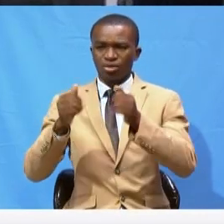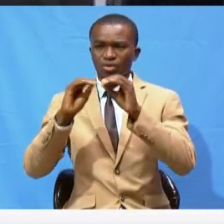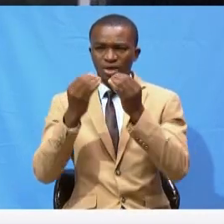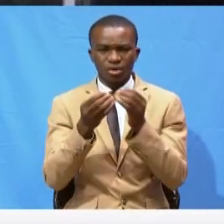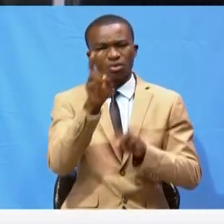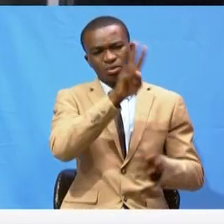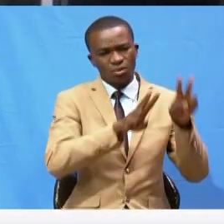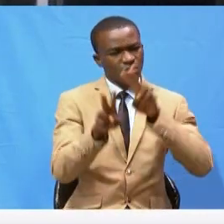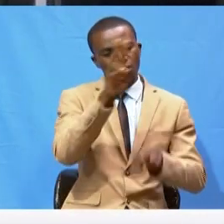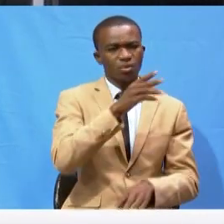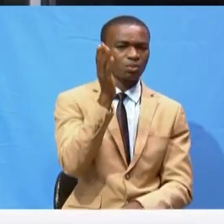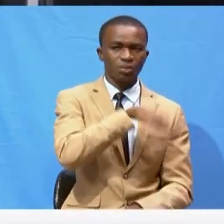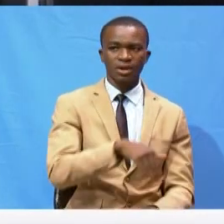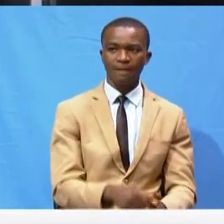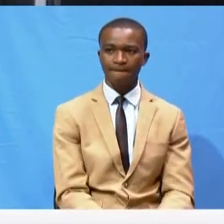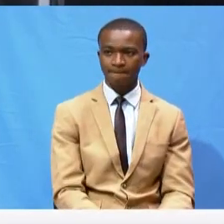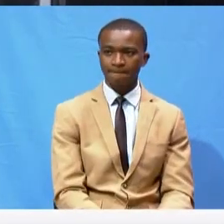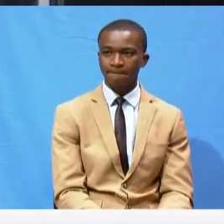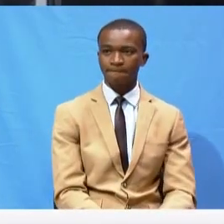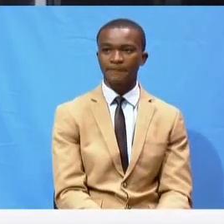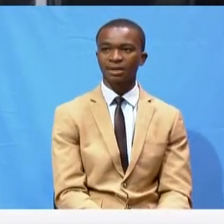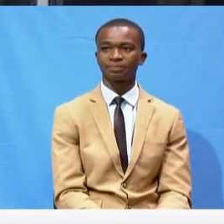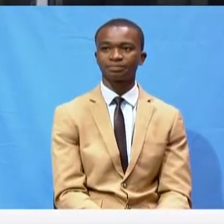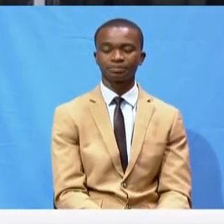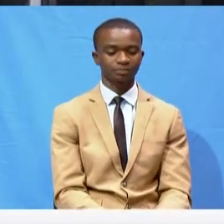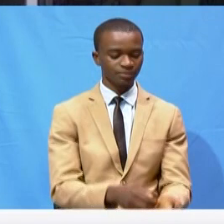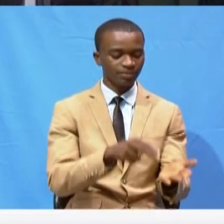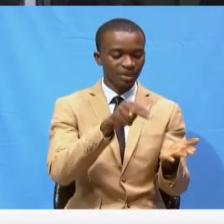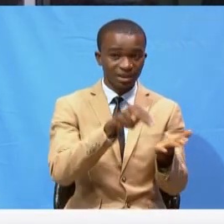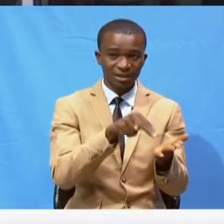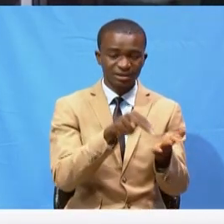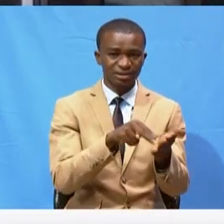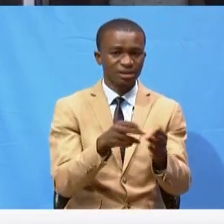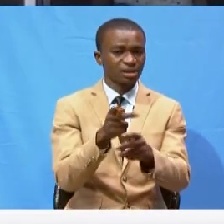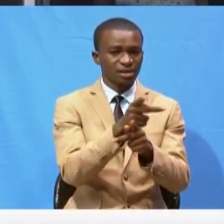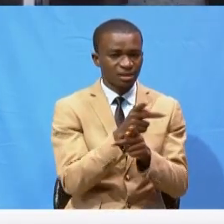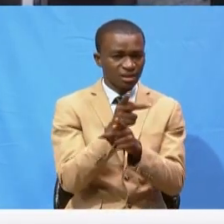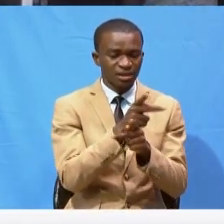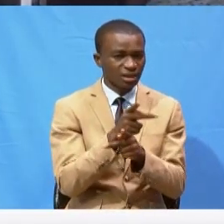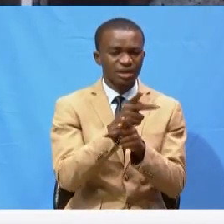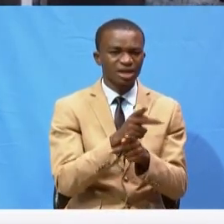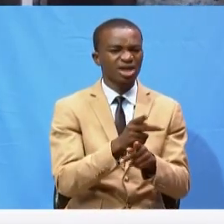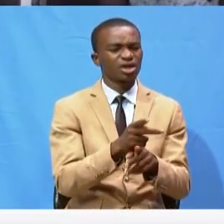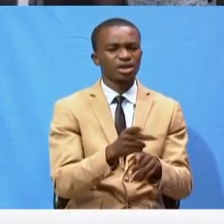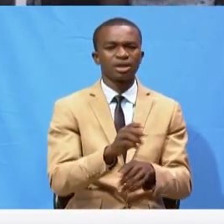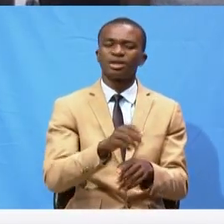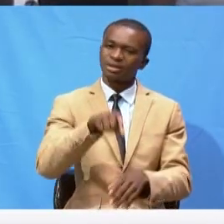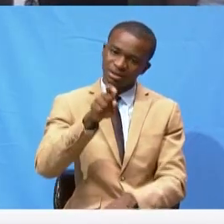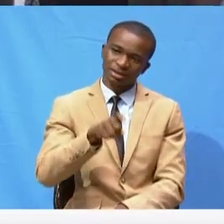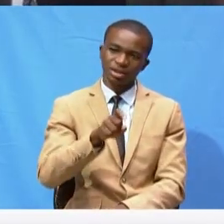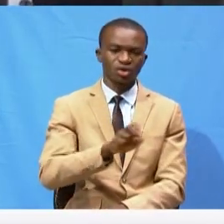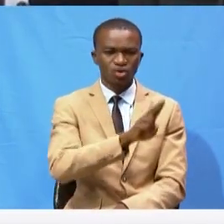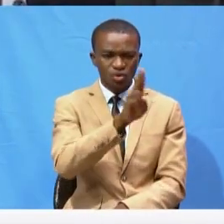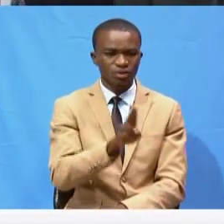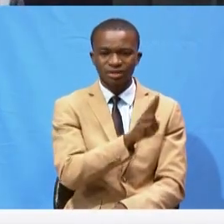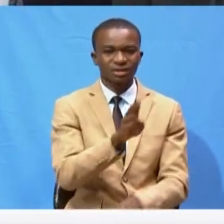nurses really planning and taking care of screening, adapting to new methodology, really trying